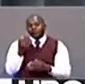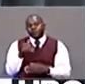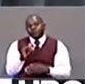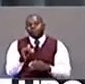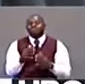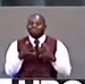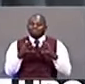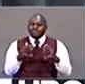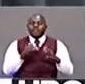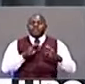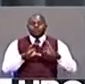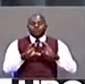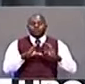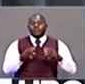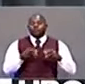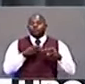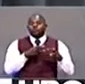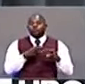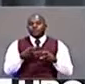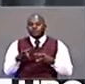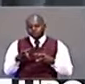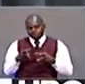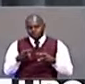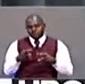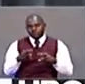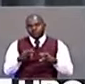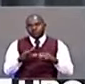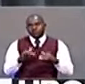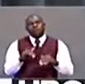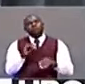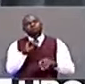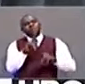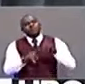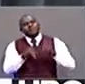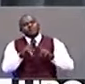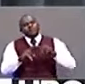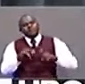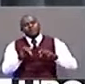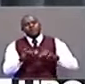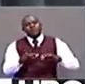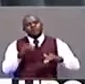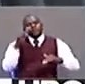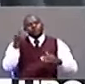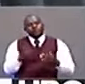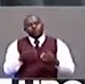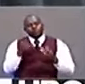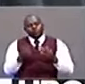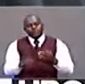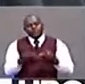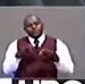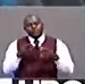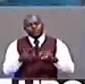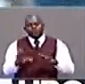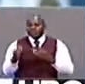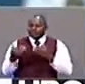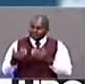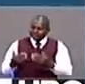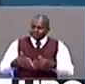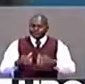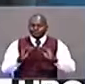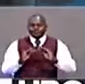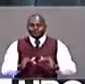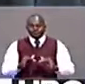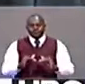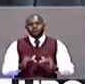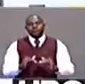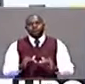robust communication strategy so that citizens don't keep asking questions to Parliament when they don't know what's happening? I thank you. Thank you very much.